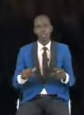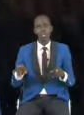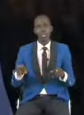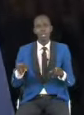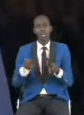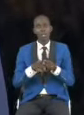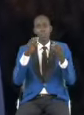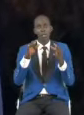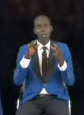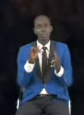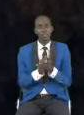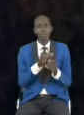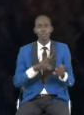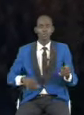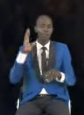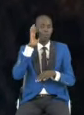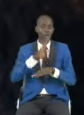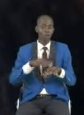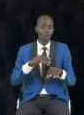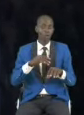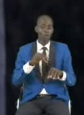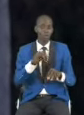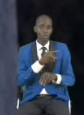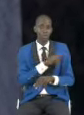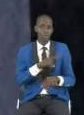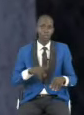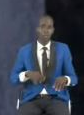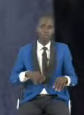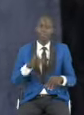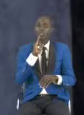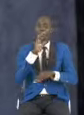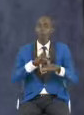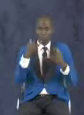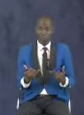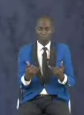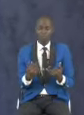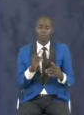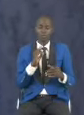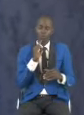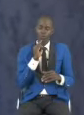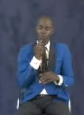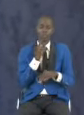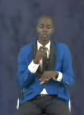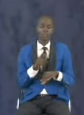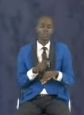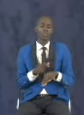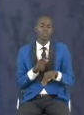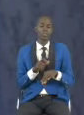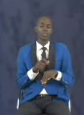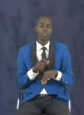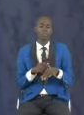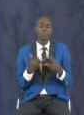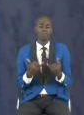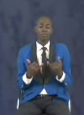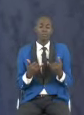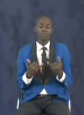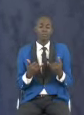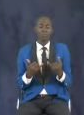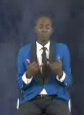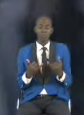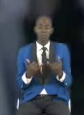shall call. The Lord is calling you now. It's bowed and eyes closed. It's bowed